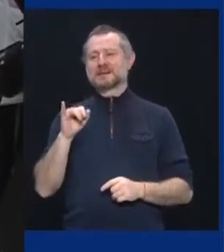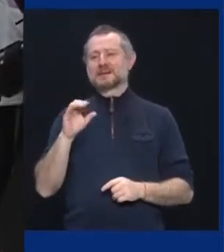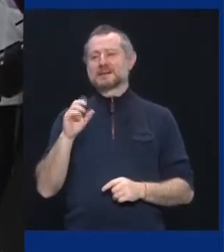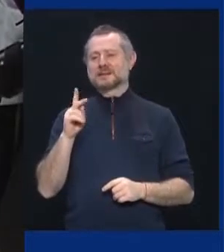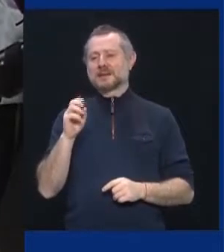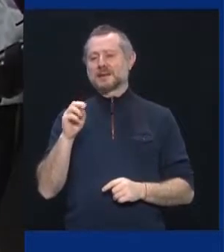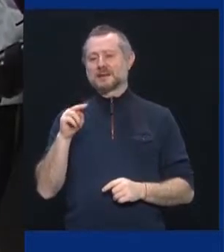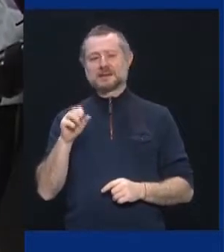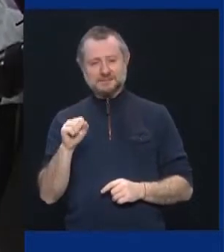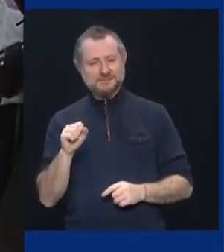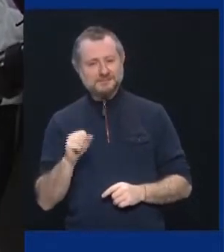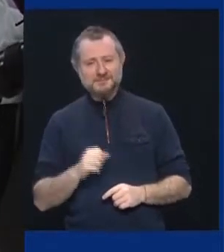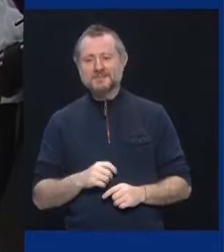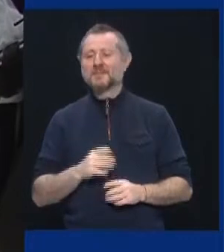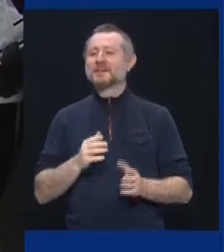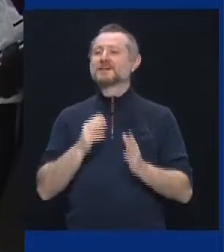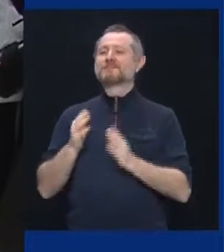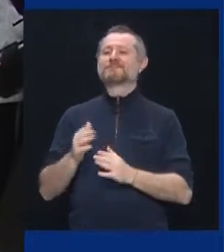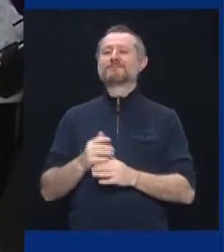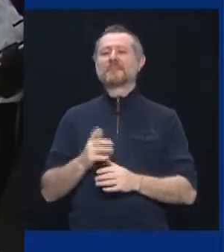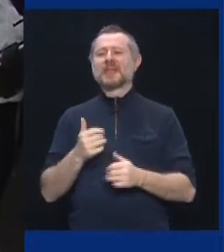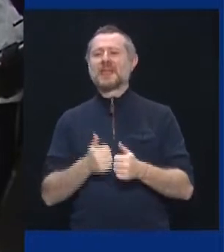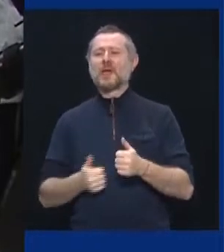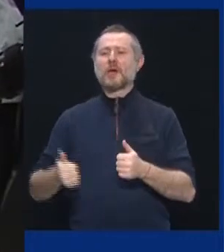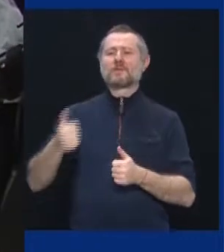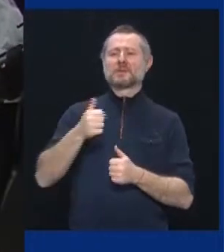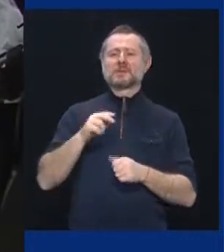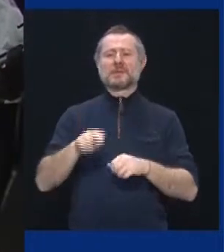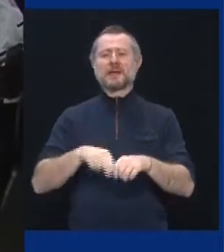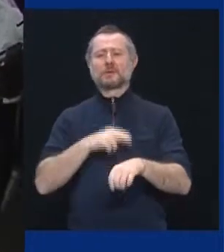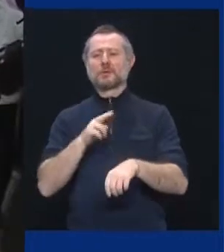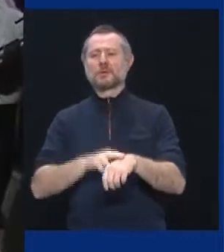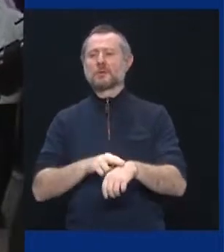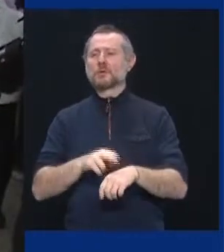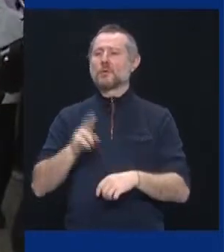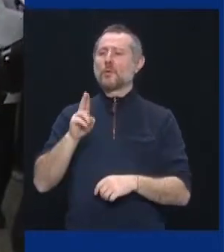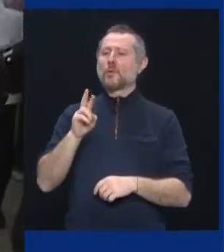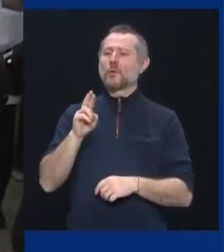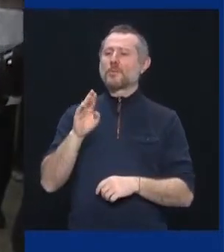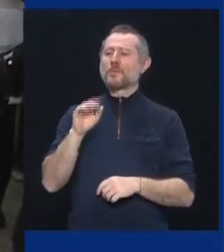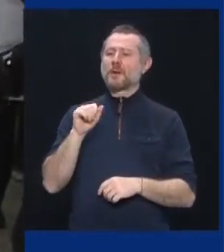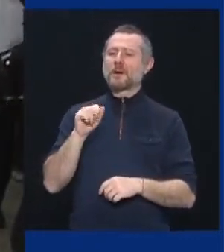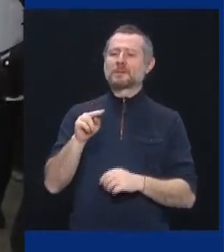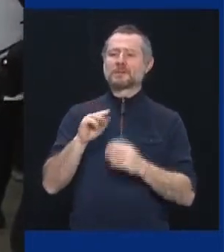We have the head of the National Urban League, Mark Morial.